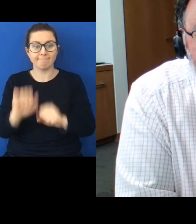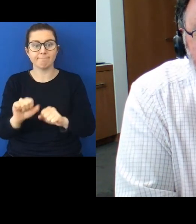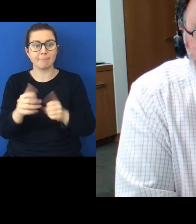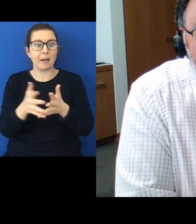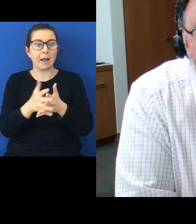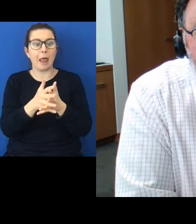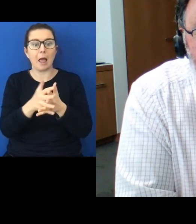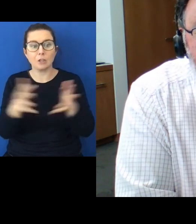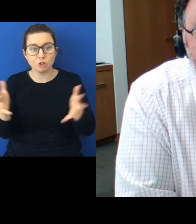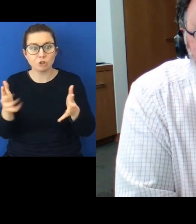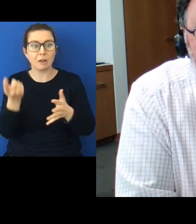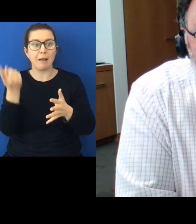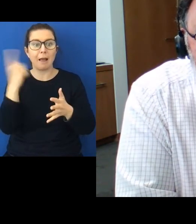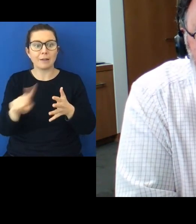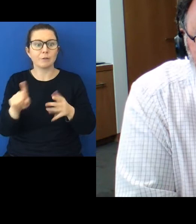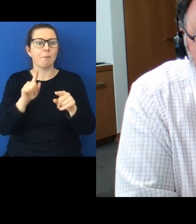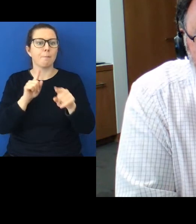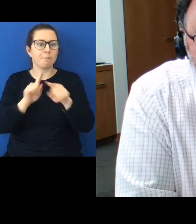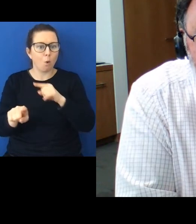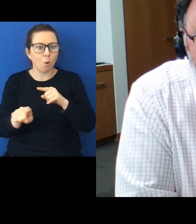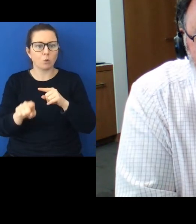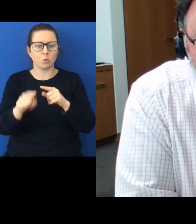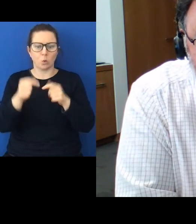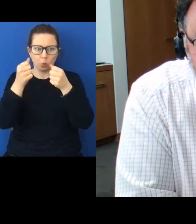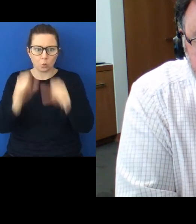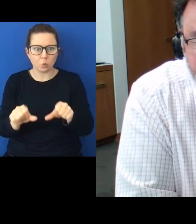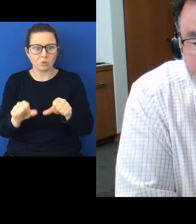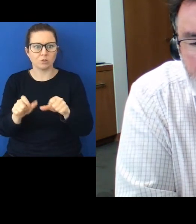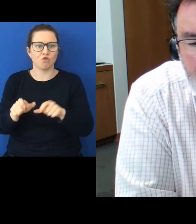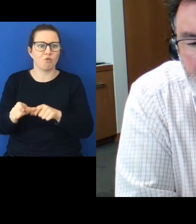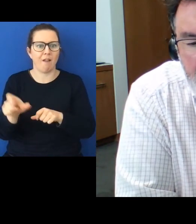and most heavily used river.